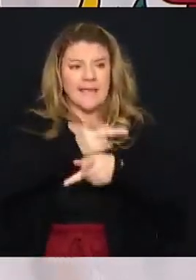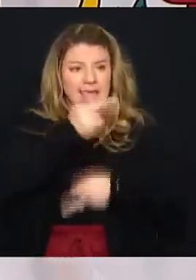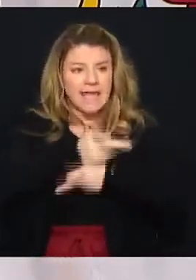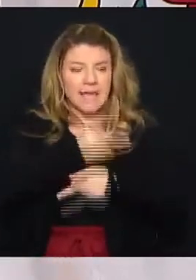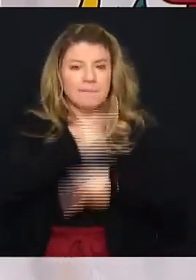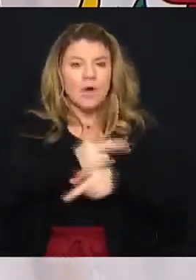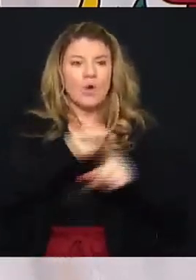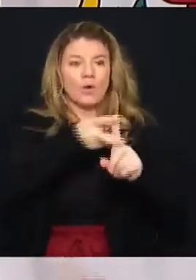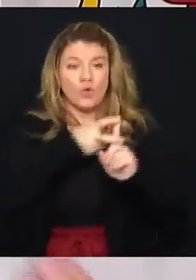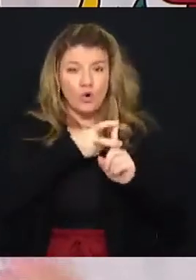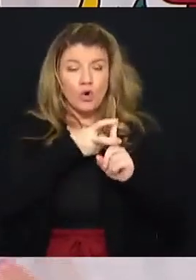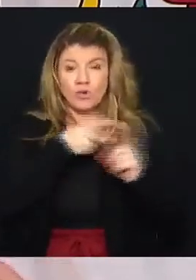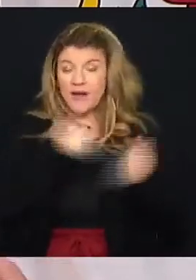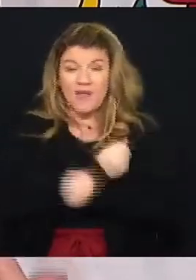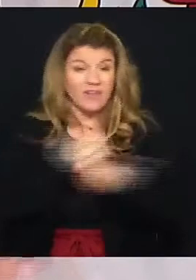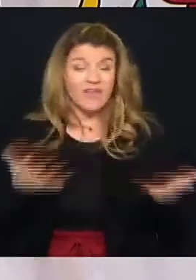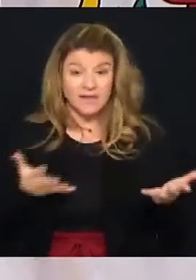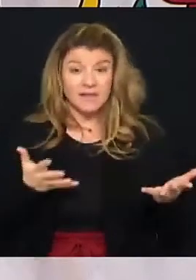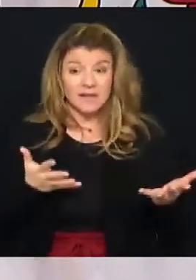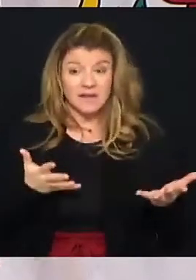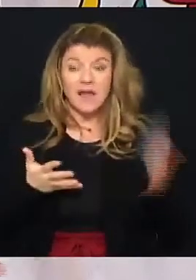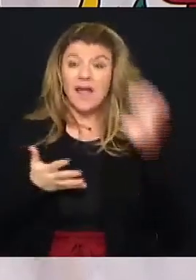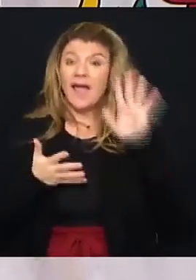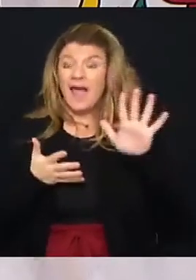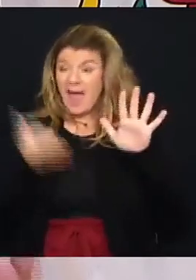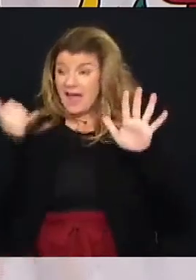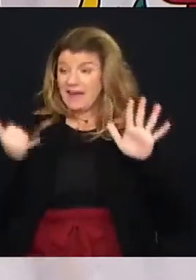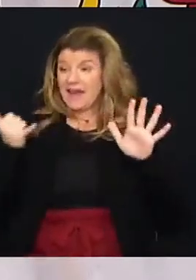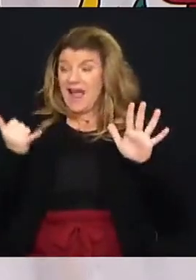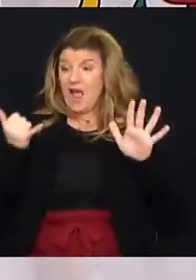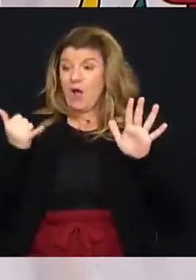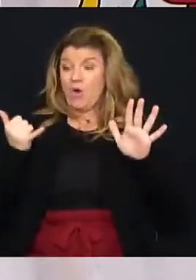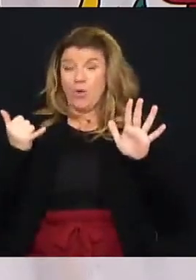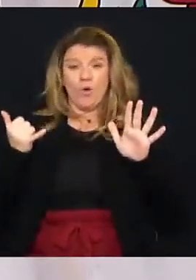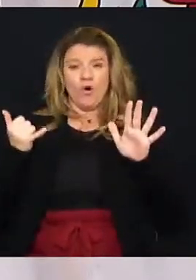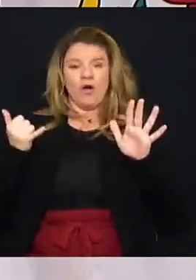going to recruit and everything. And here's the